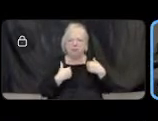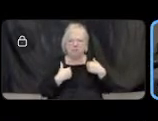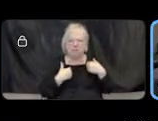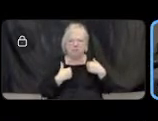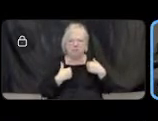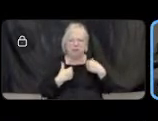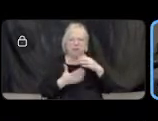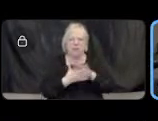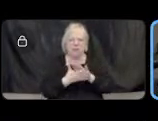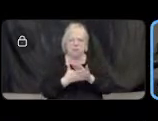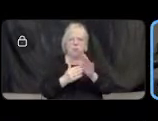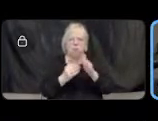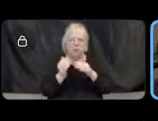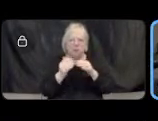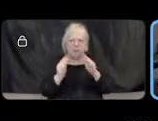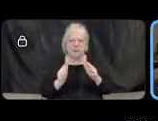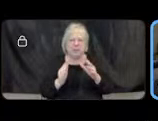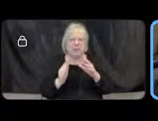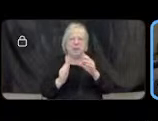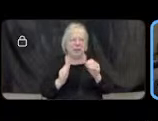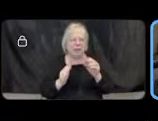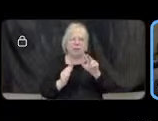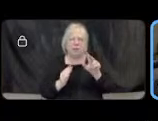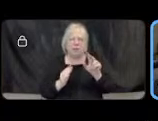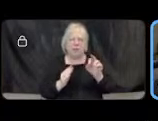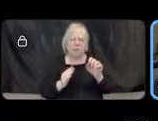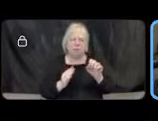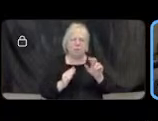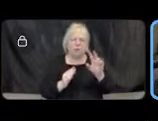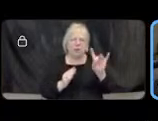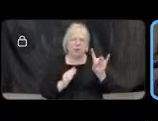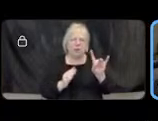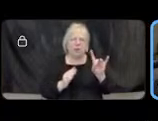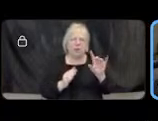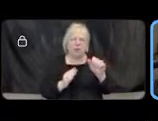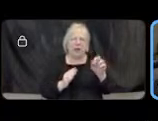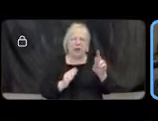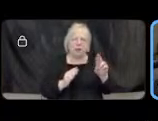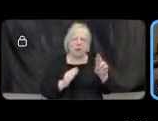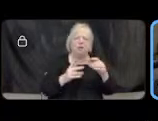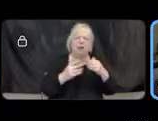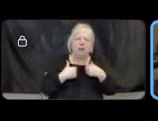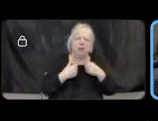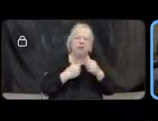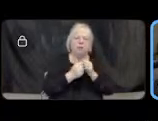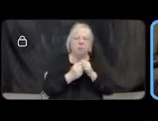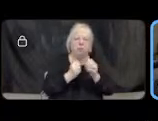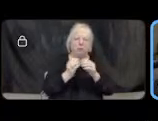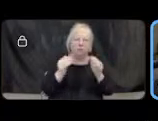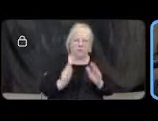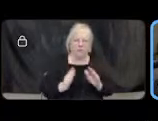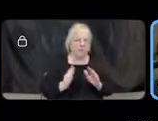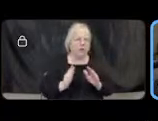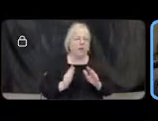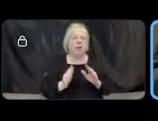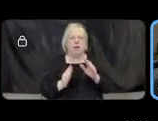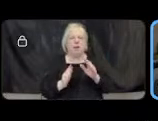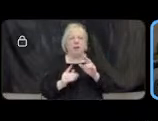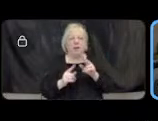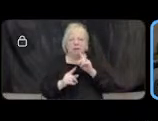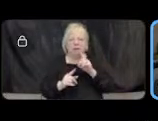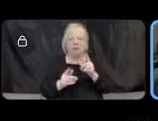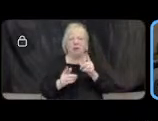the school buildings and the 39.80 acre tract containing the sports facility. The applicant states the area will be